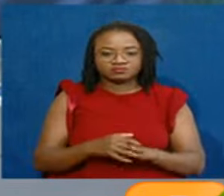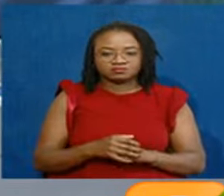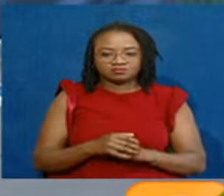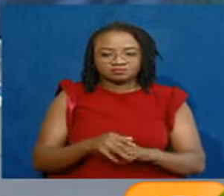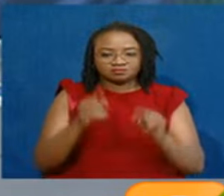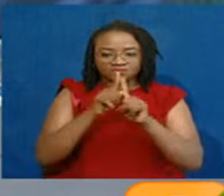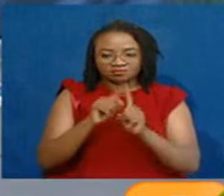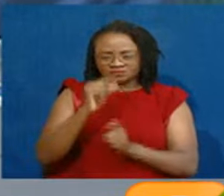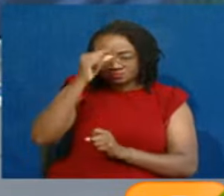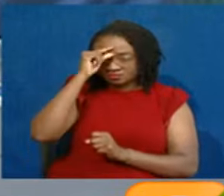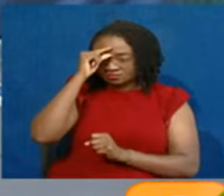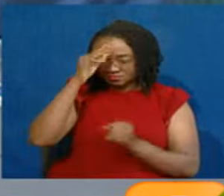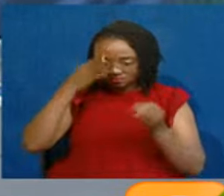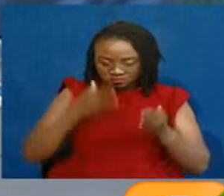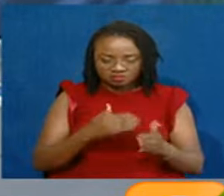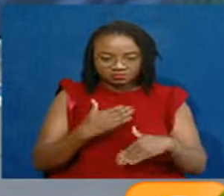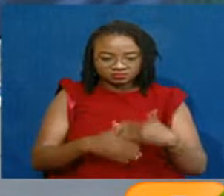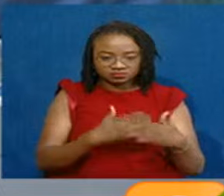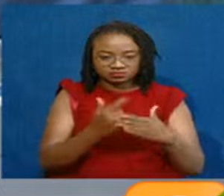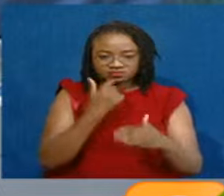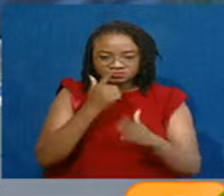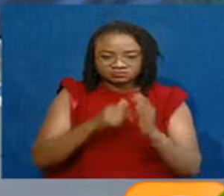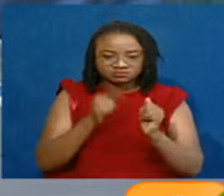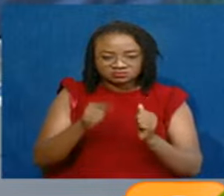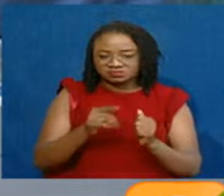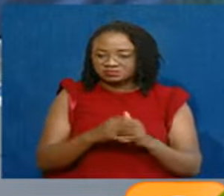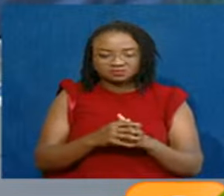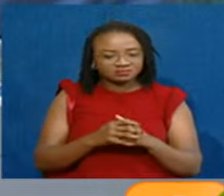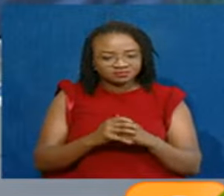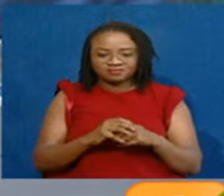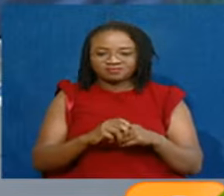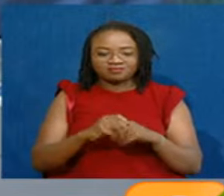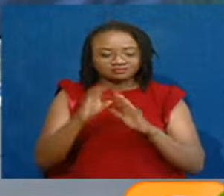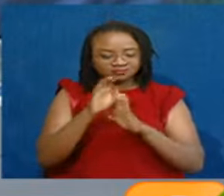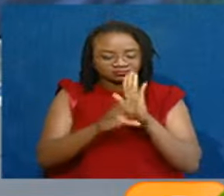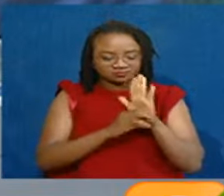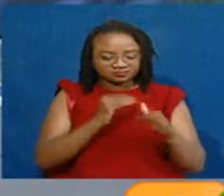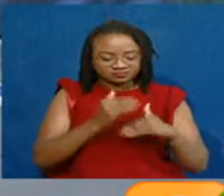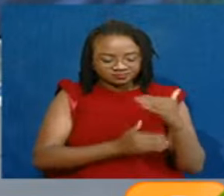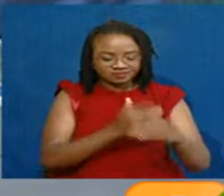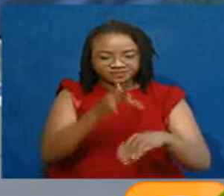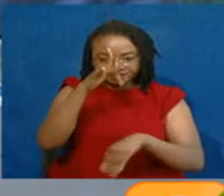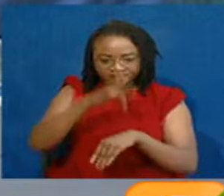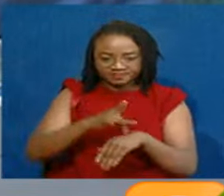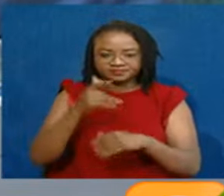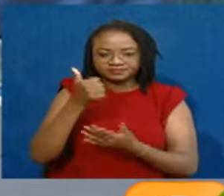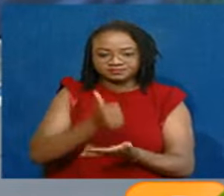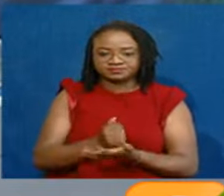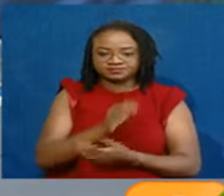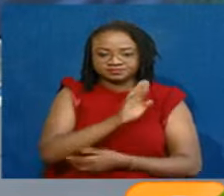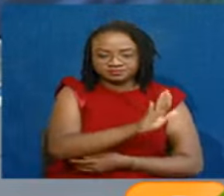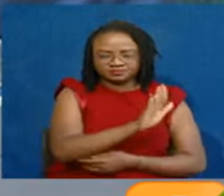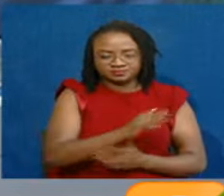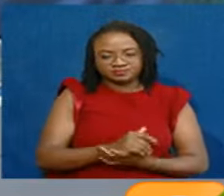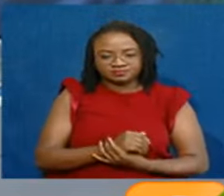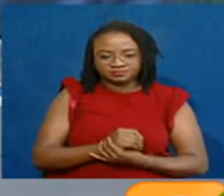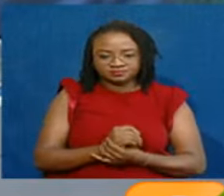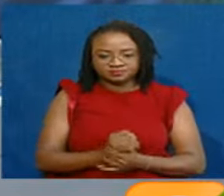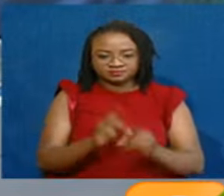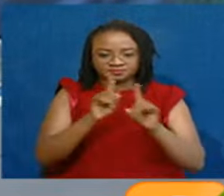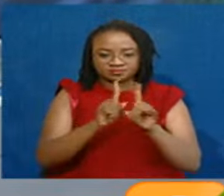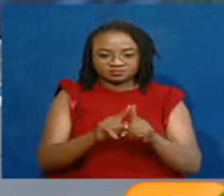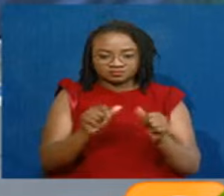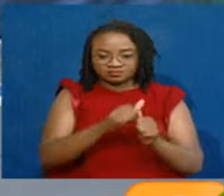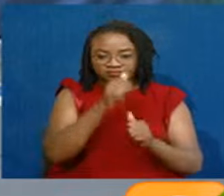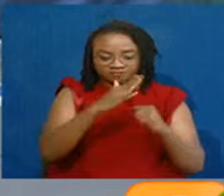government handled what it termed as an ongoing constitutional process affecting the office. Among those affected are